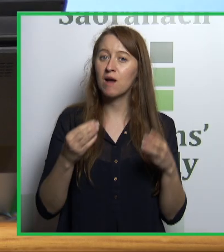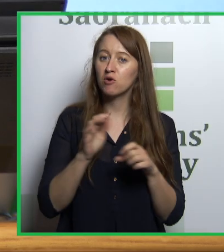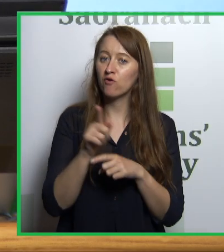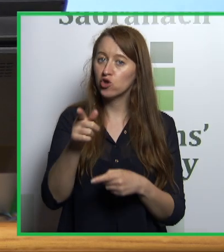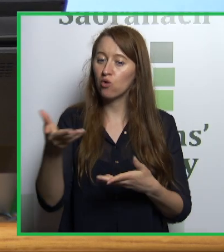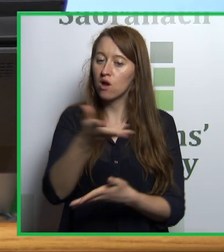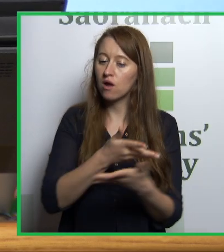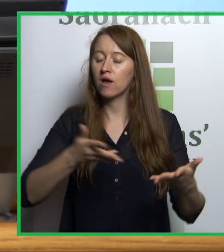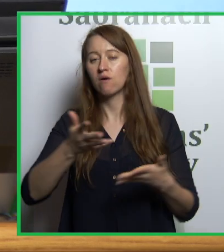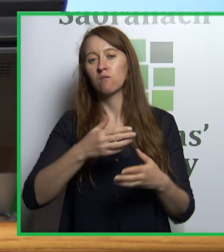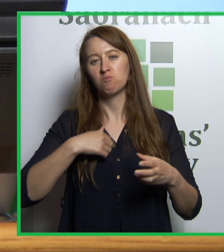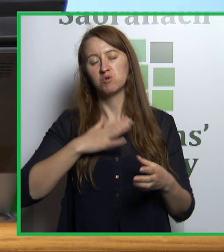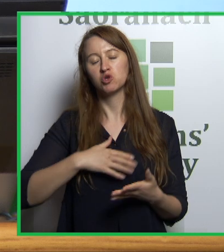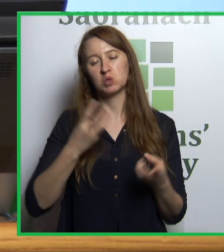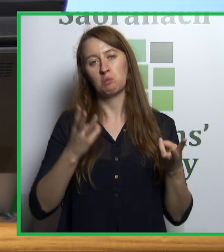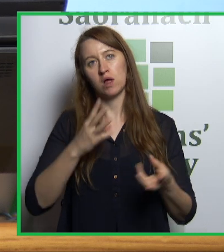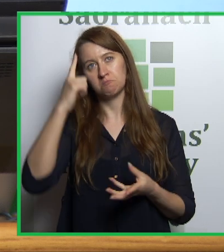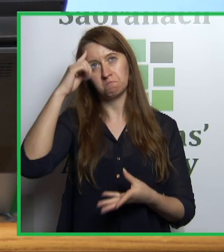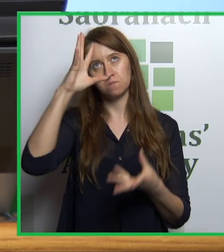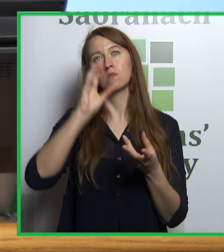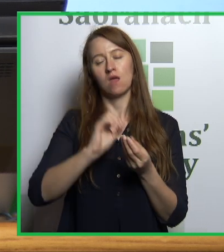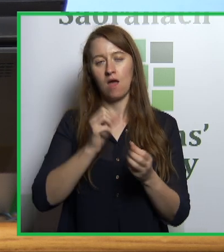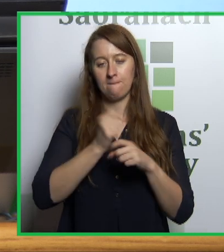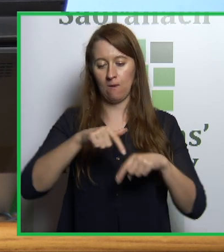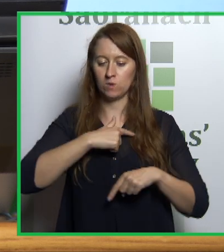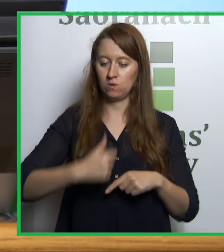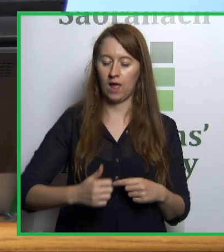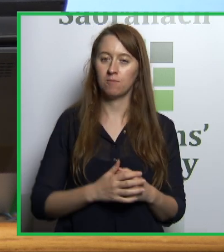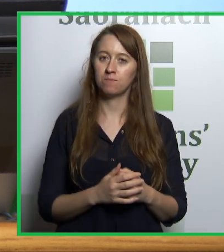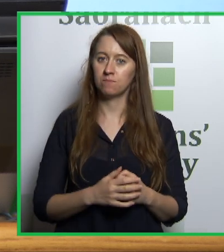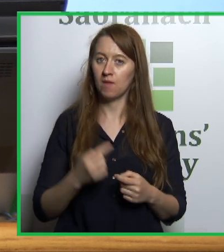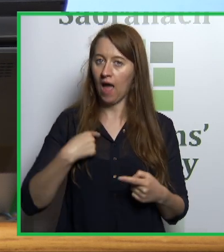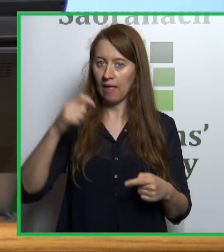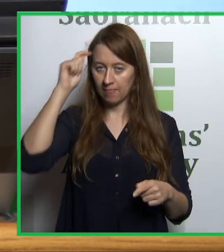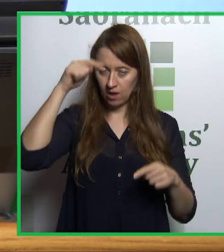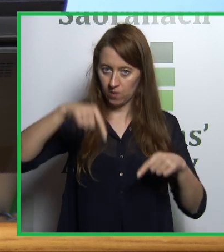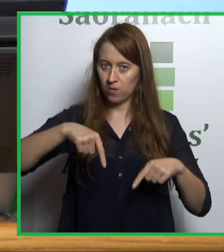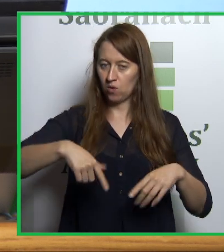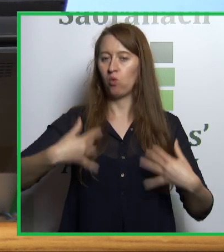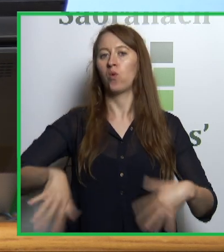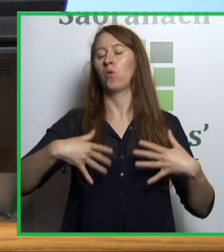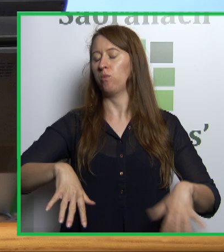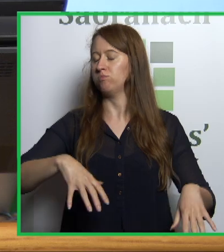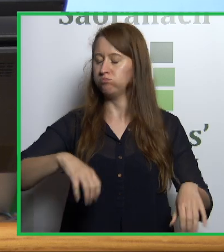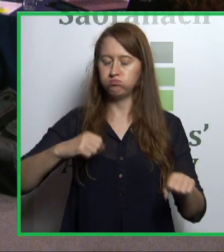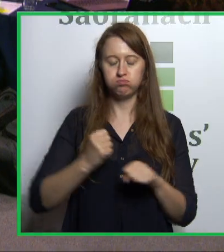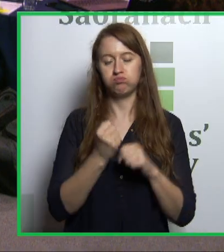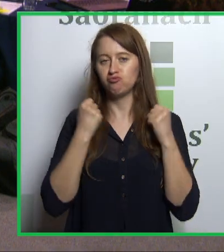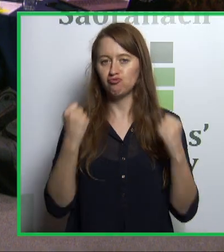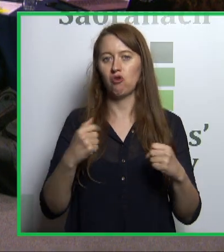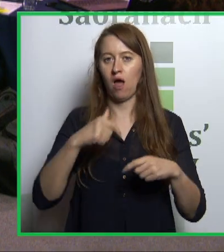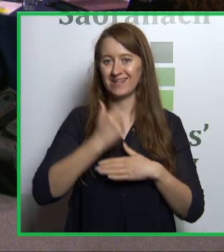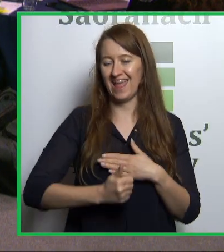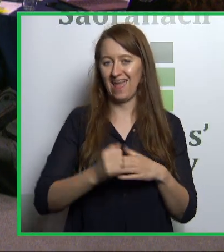I do believe that today has been a genuine landmark day in terms of the whole issue of discussion and deliberation of